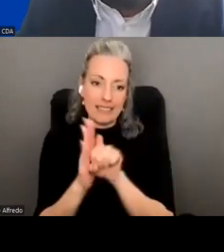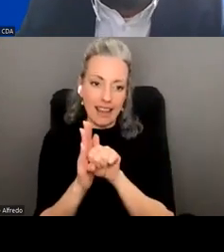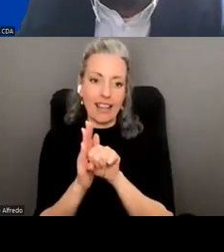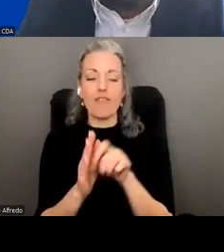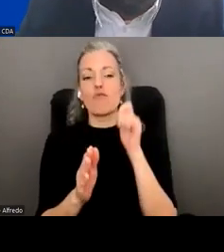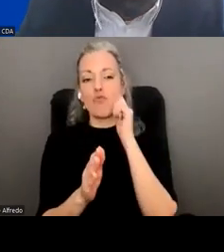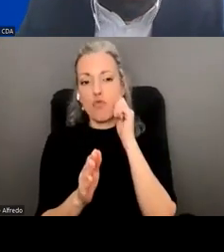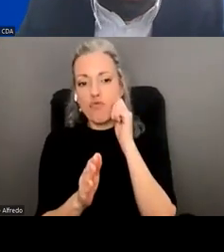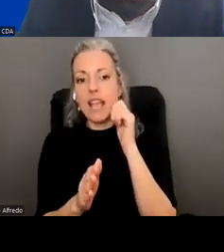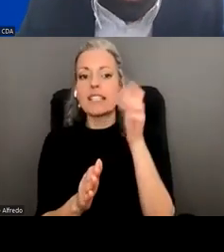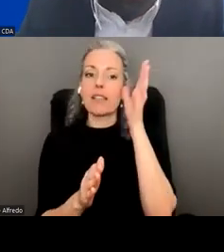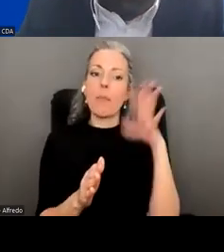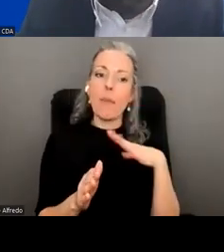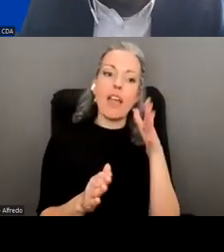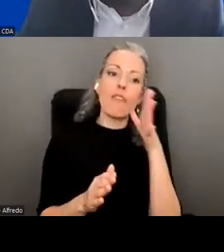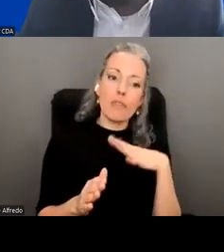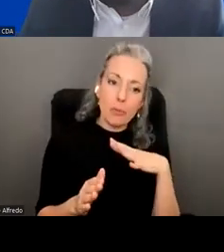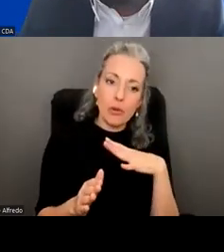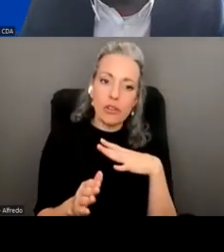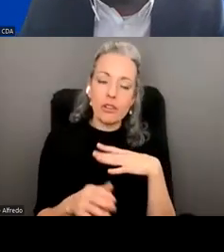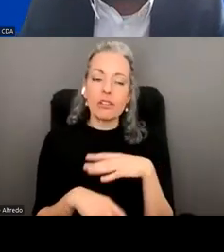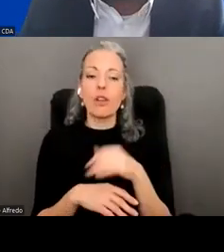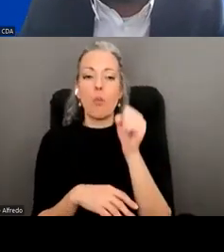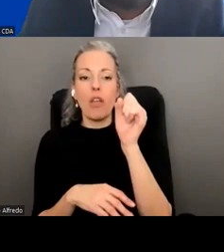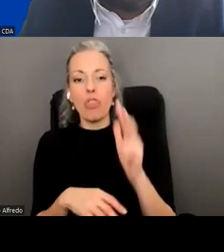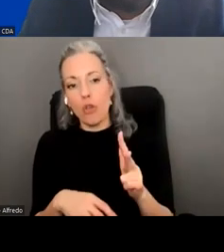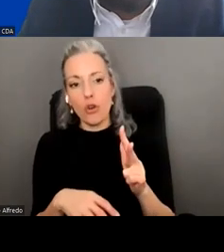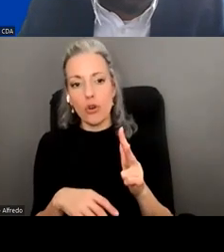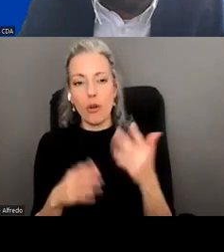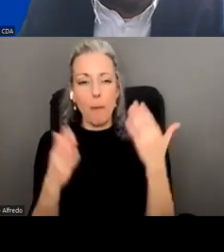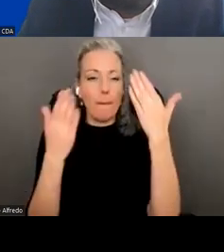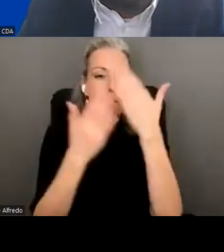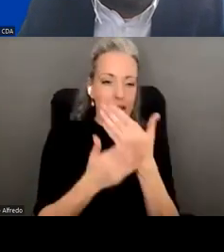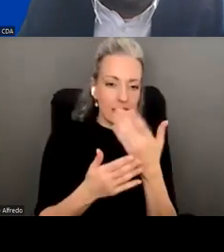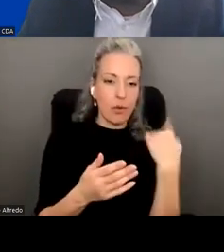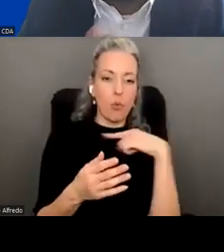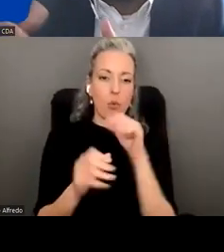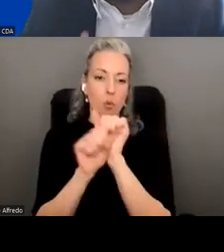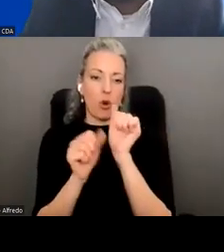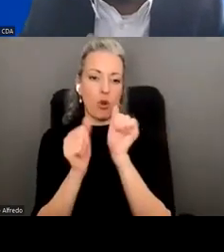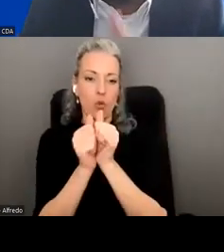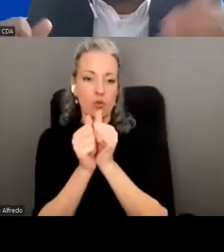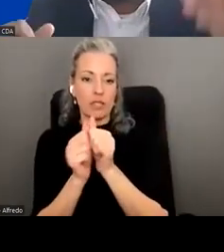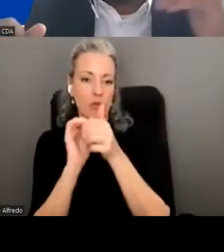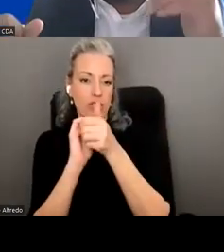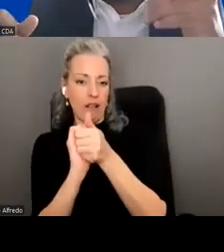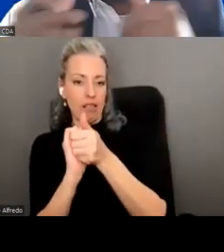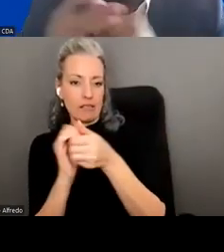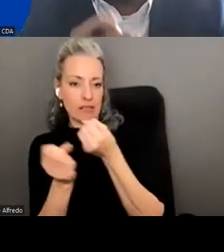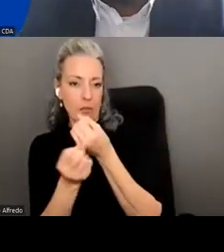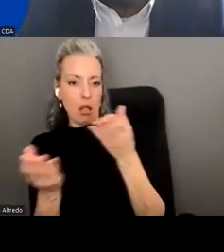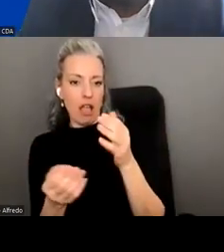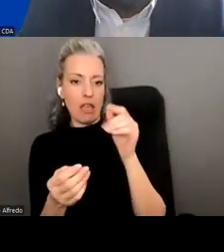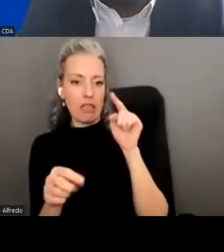About a third of these rows are masked, but we work closely with our colleagues at BCSH who supplied these data to get that number